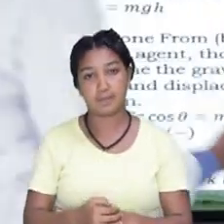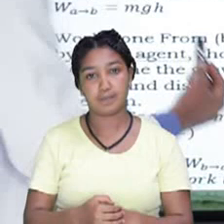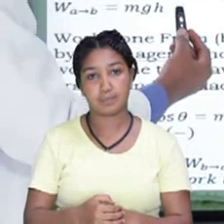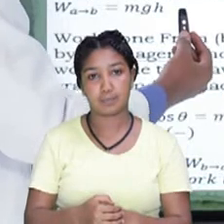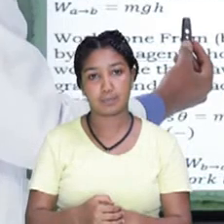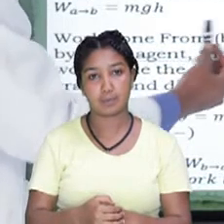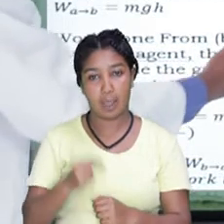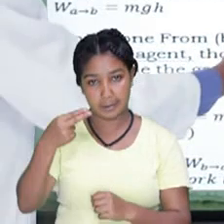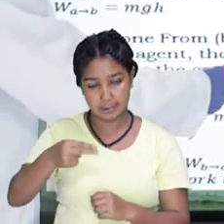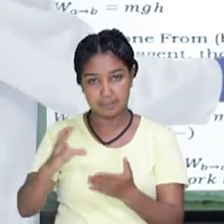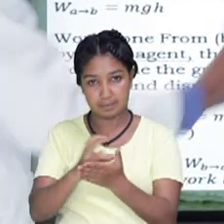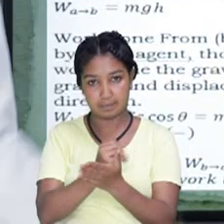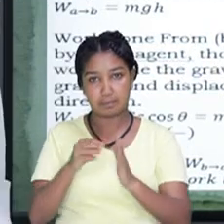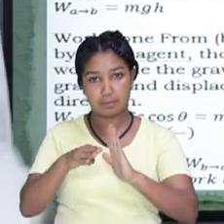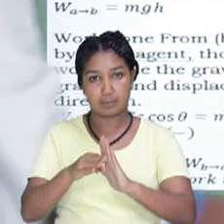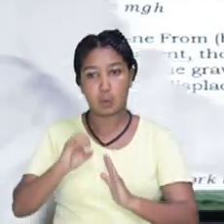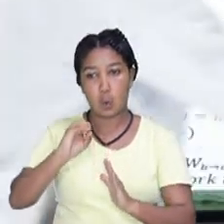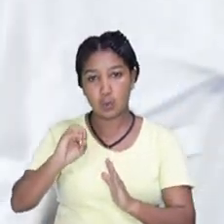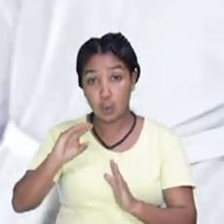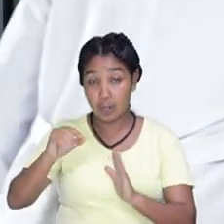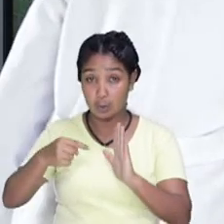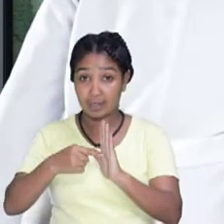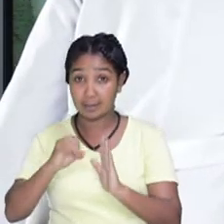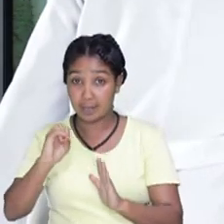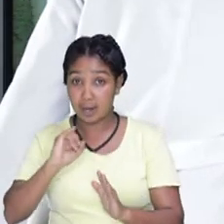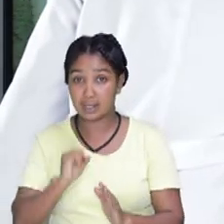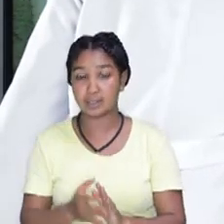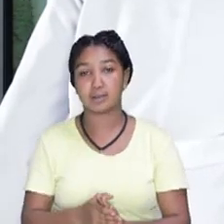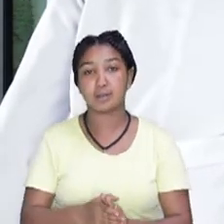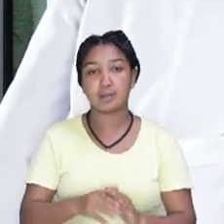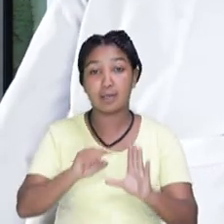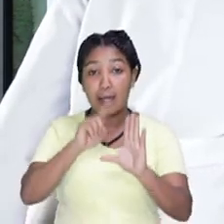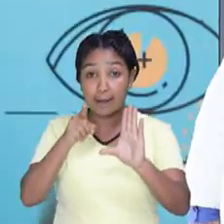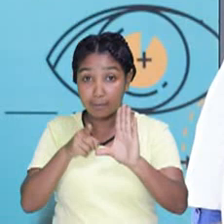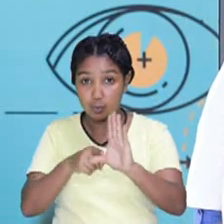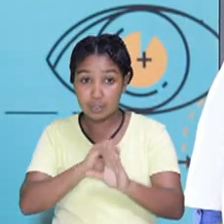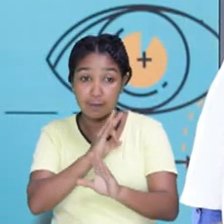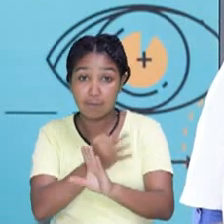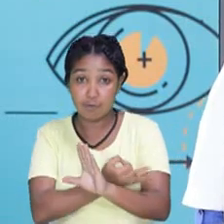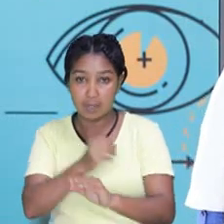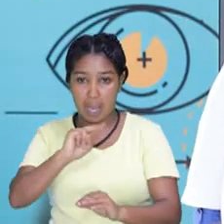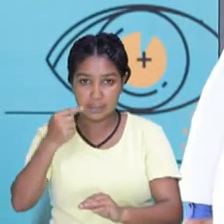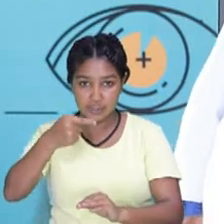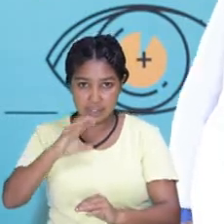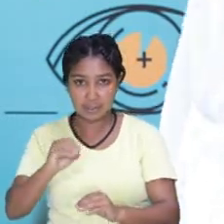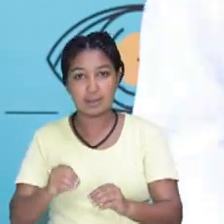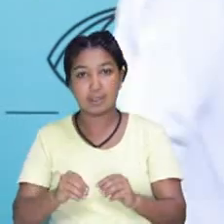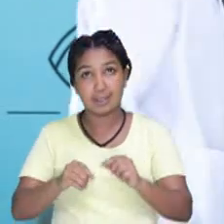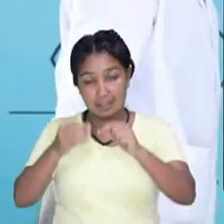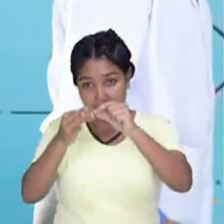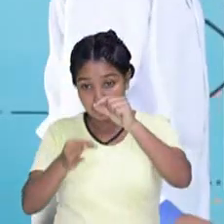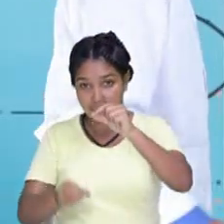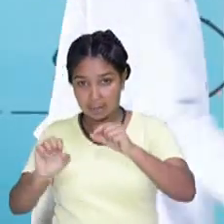this. We can take it as h, cosine of theta, where theta is the angle between the force, which is mg, and the